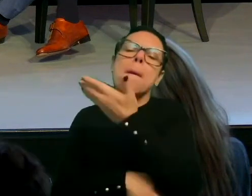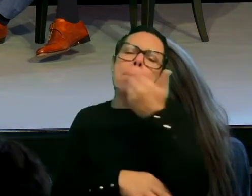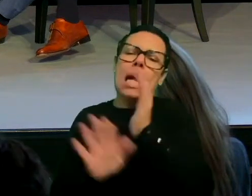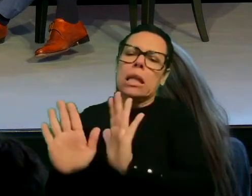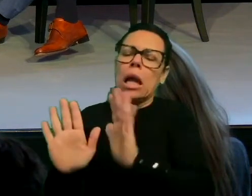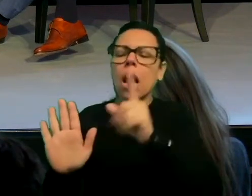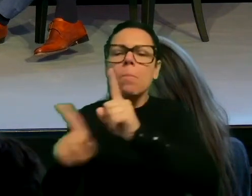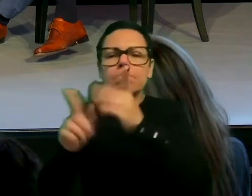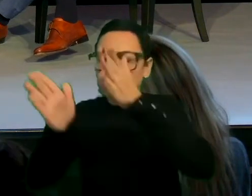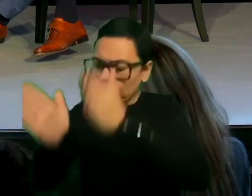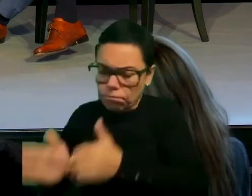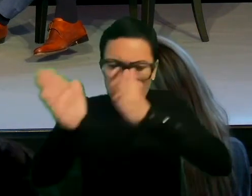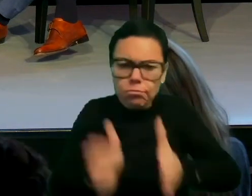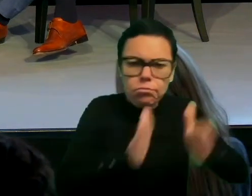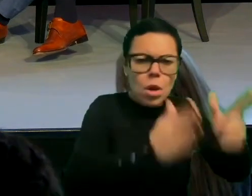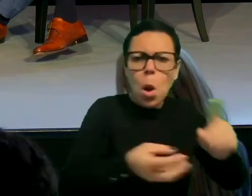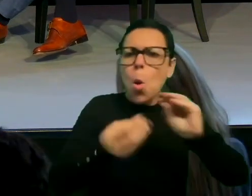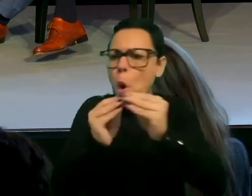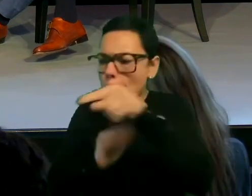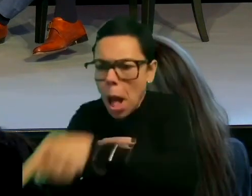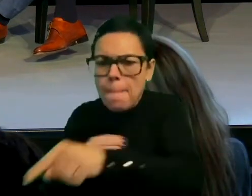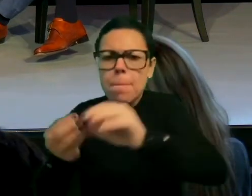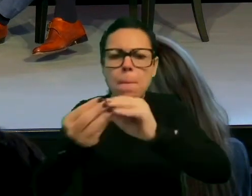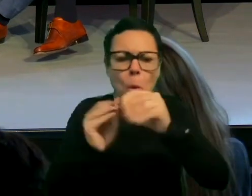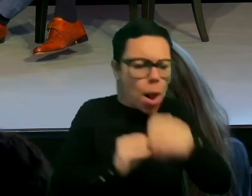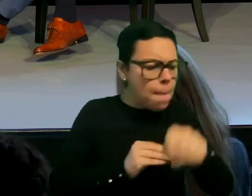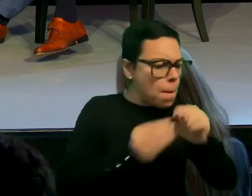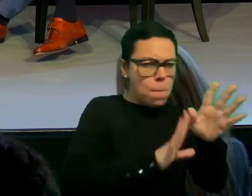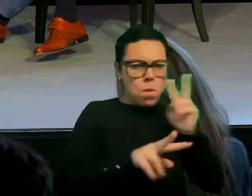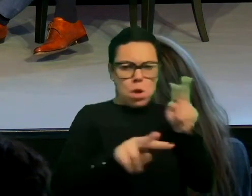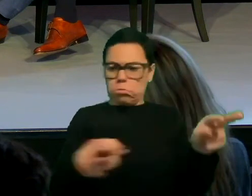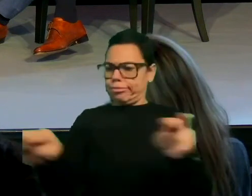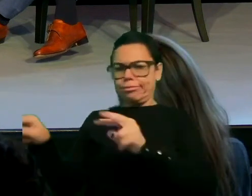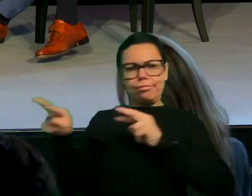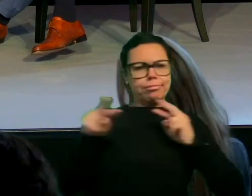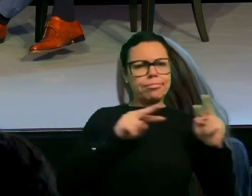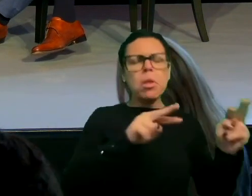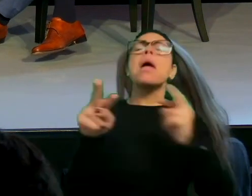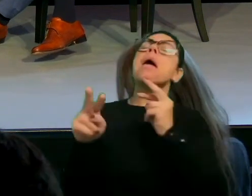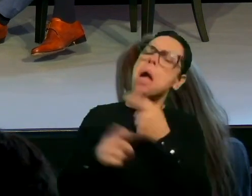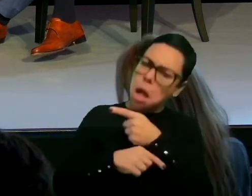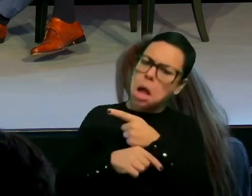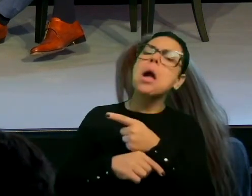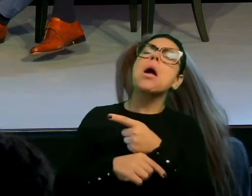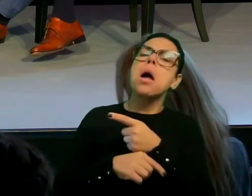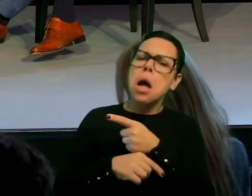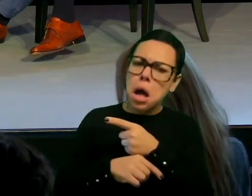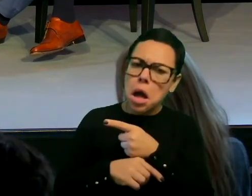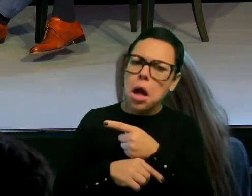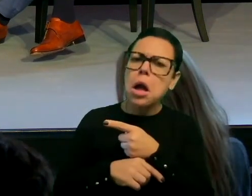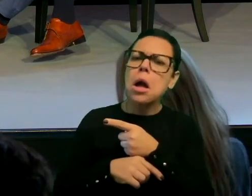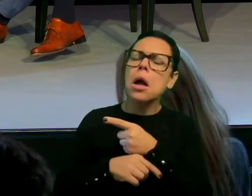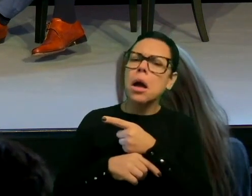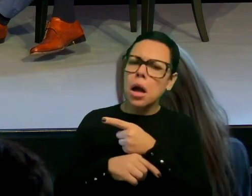sometimes. Their internal guidelines say whatever your services can be nice, we select on price and solely price. That's the foundation of the procurement